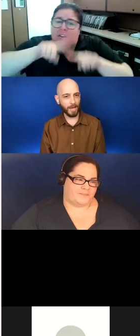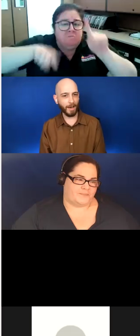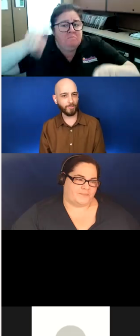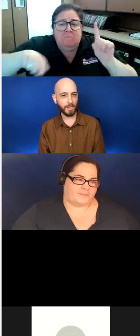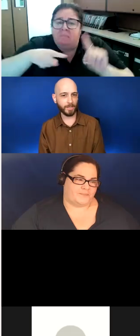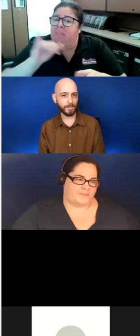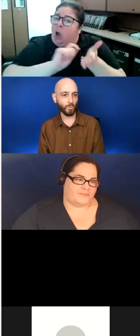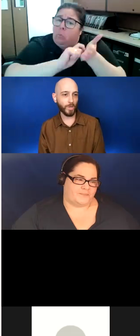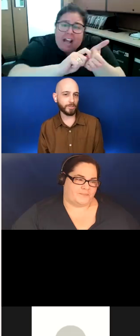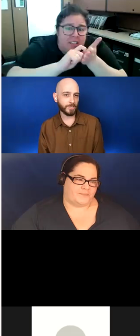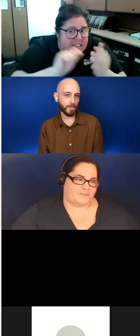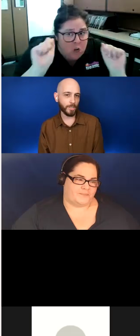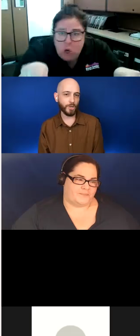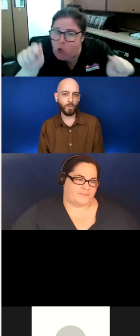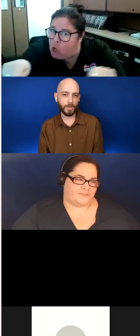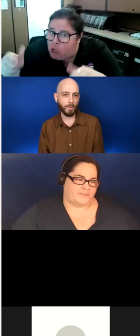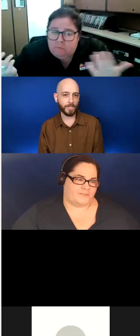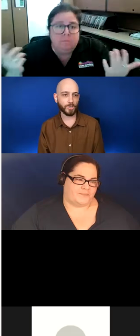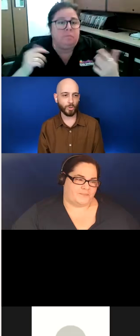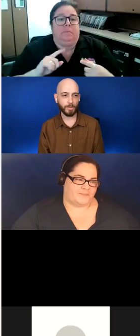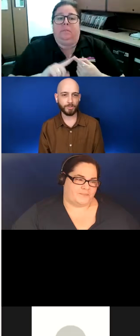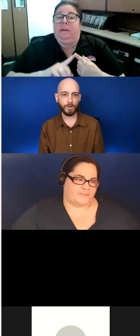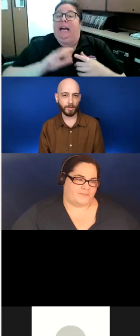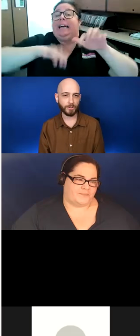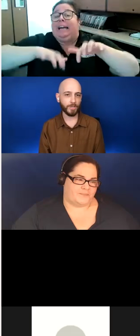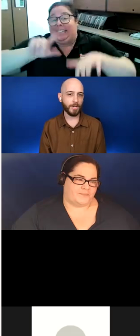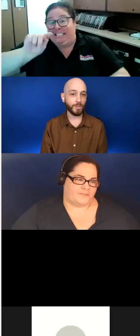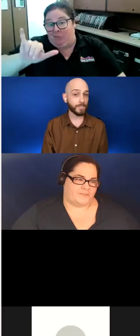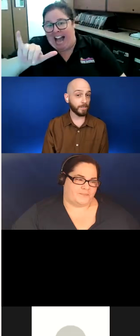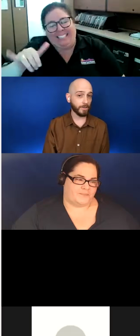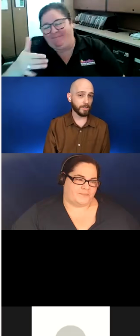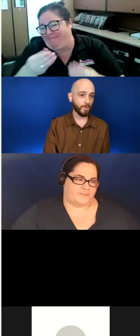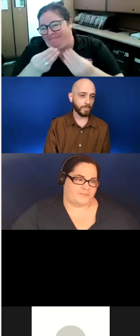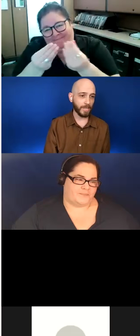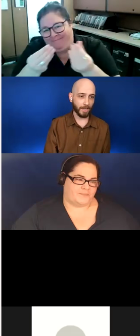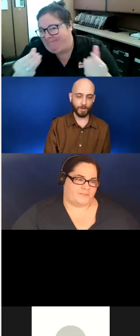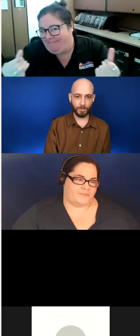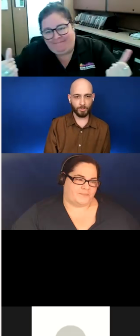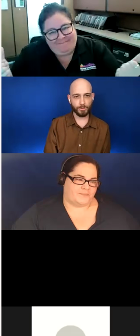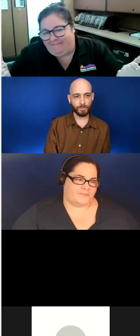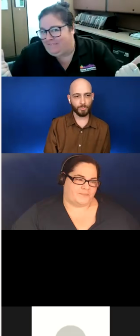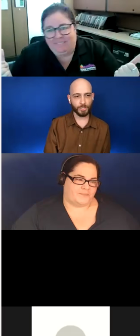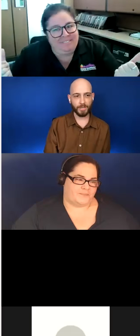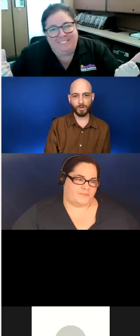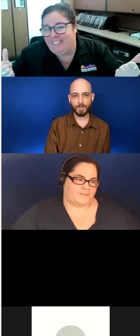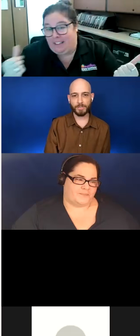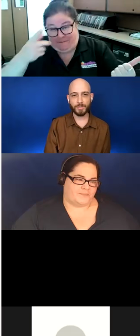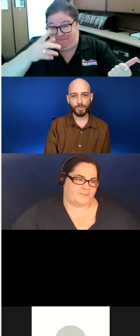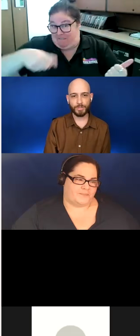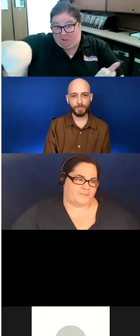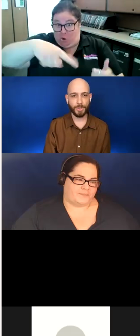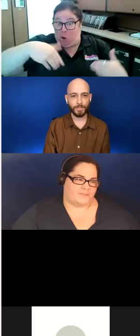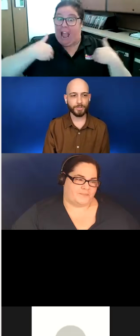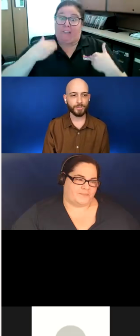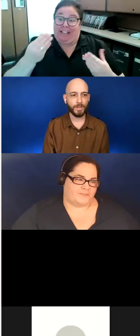decision on their behalf because we typically know what accommodations work best for us. You can see they're as simple as handwritten notes, which can work